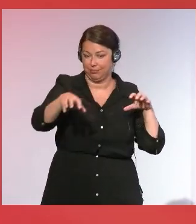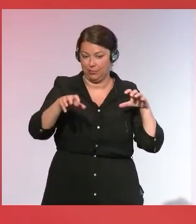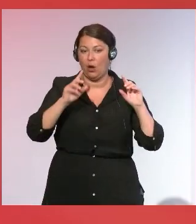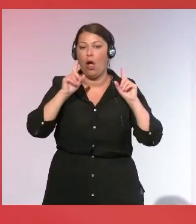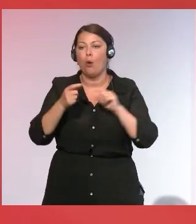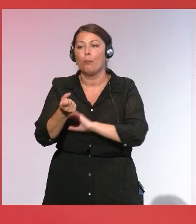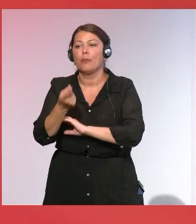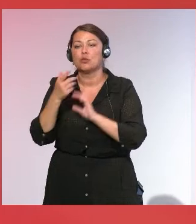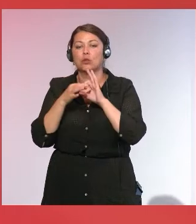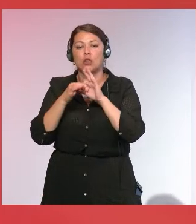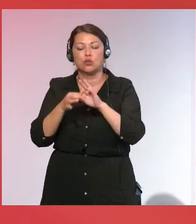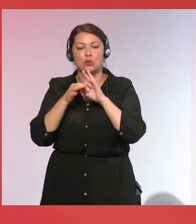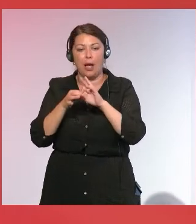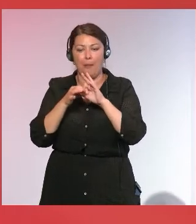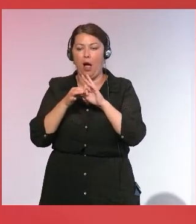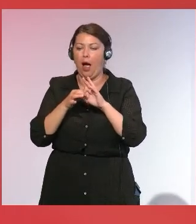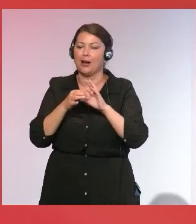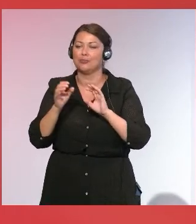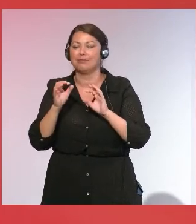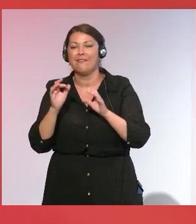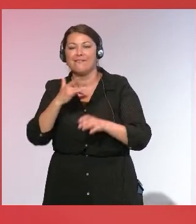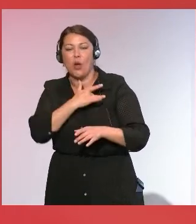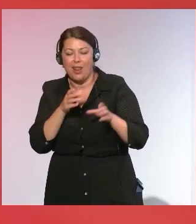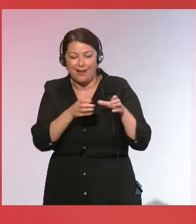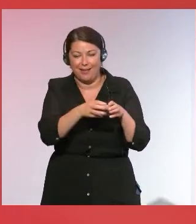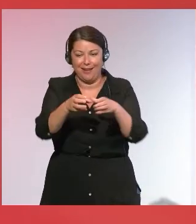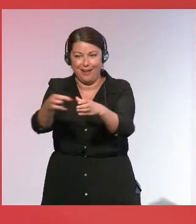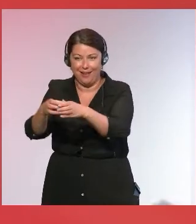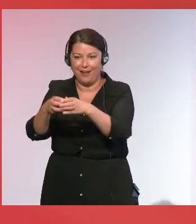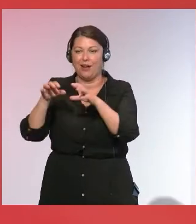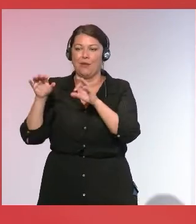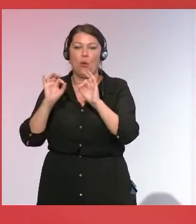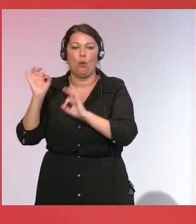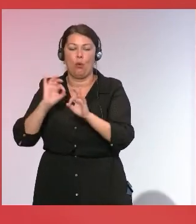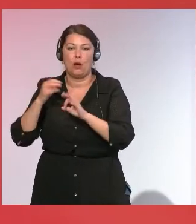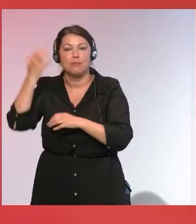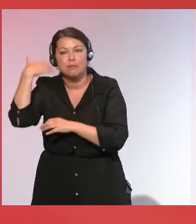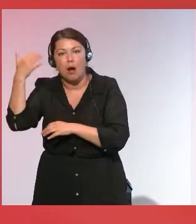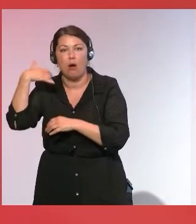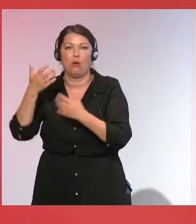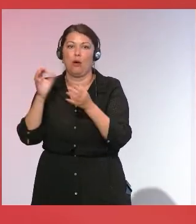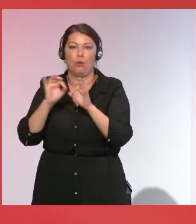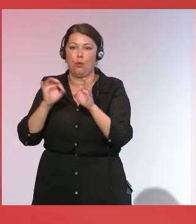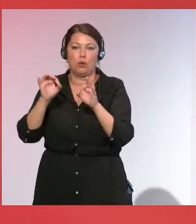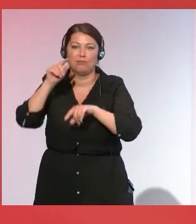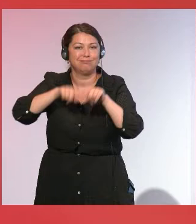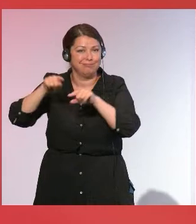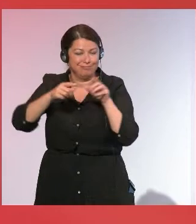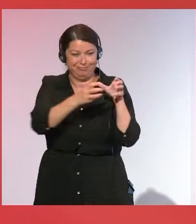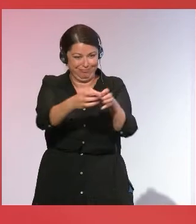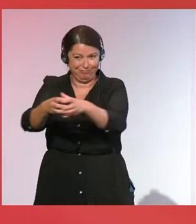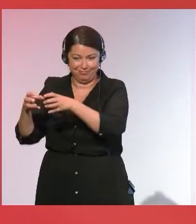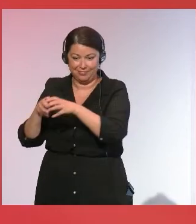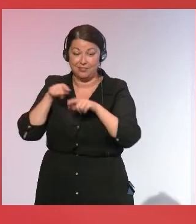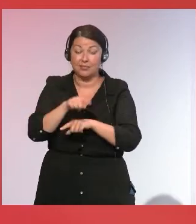farming communities, when their livelihoods are being affected, we see that there's more suicide, for example. So it also has